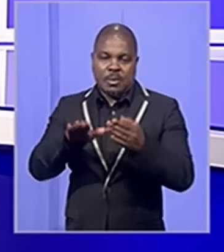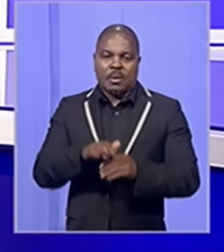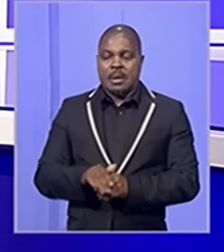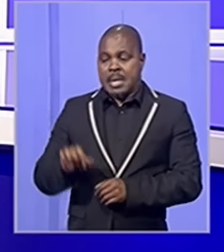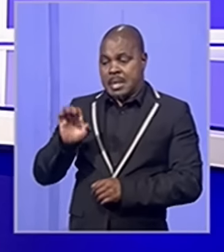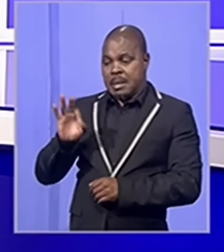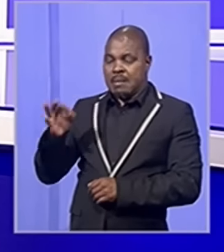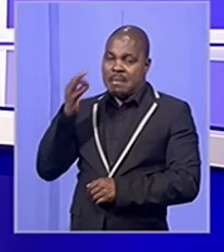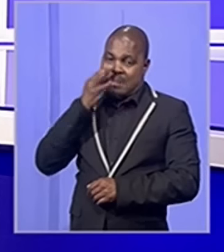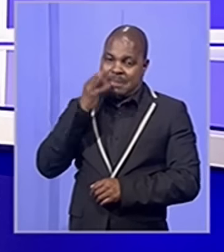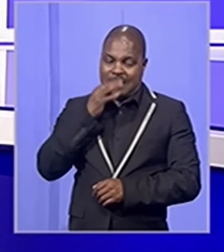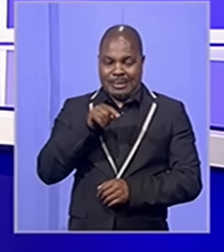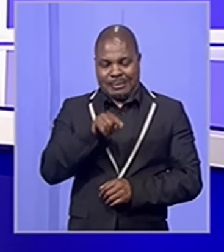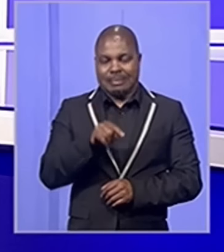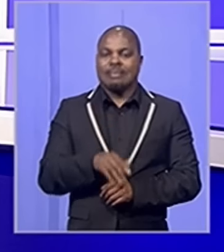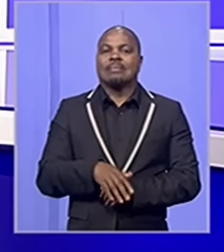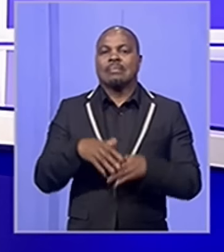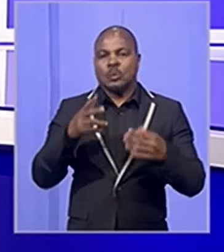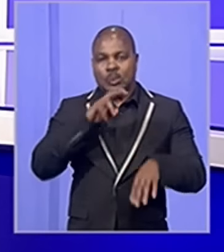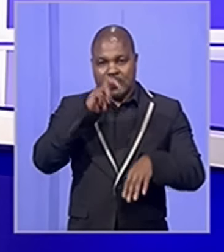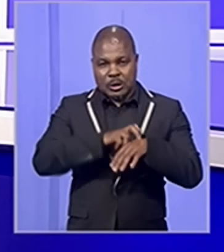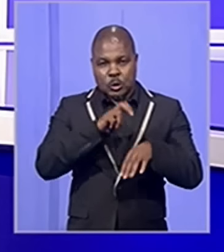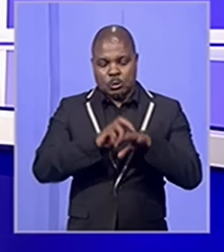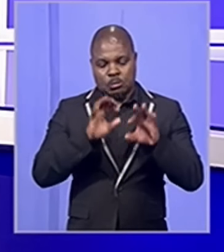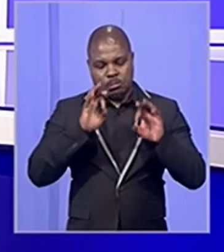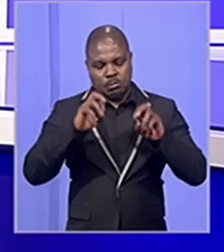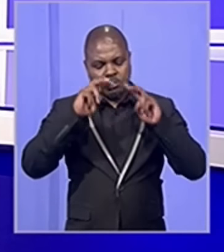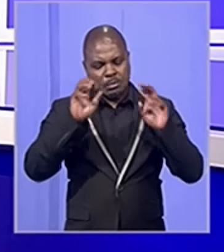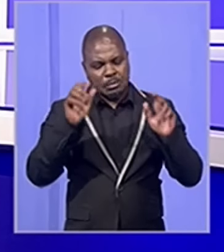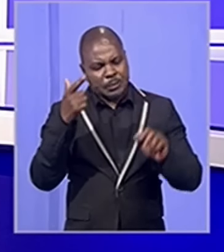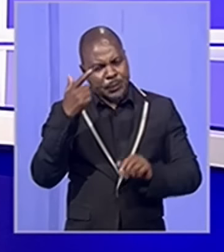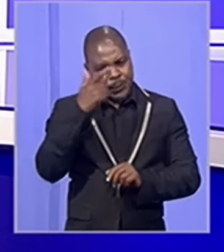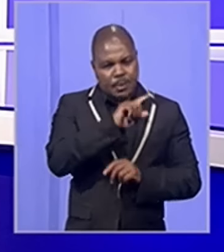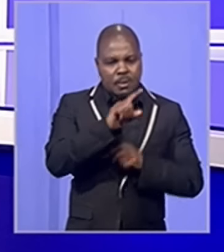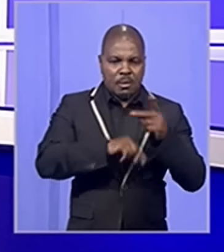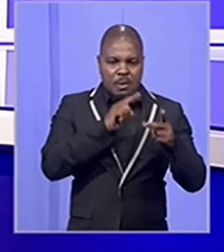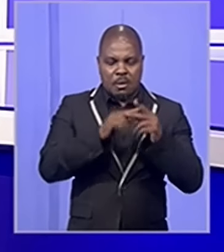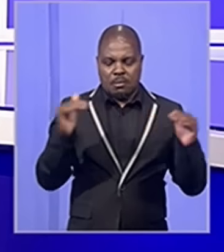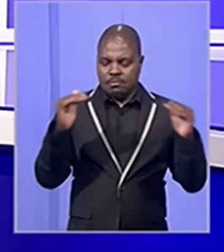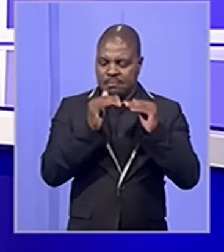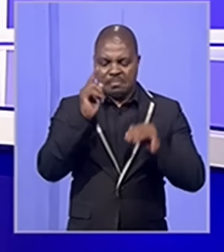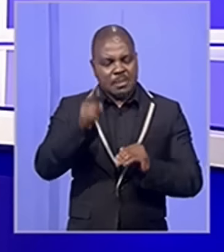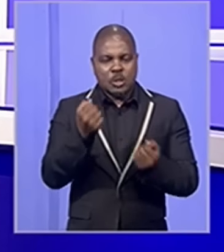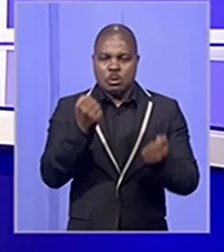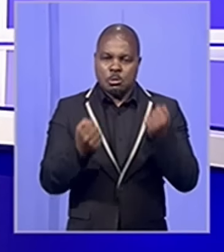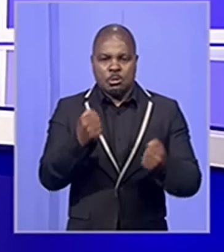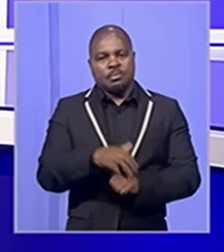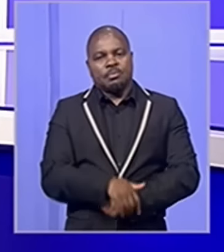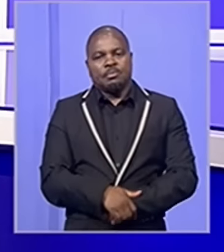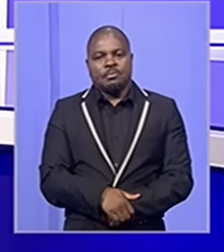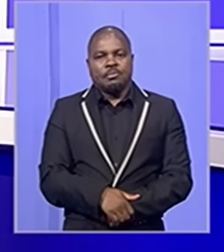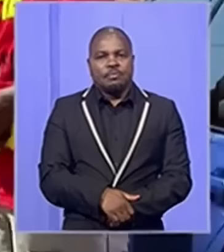re morero o sekasekwe ka seriti le gore bosiamisi bo diragadiwe.